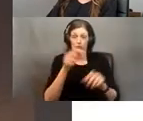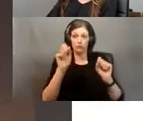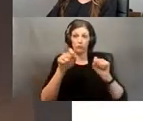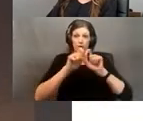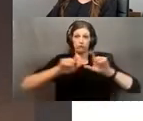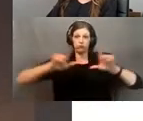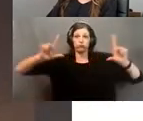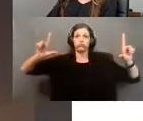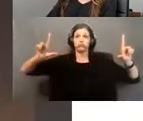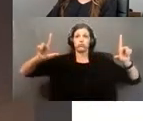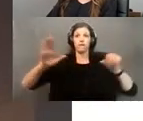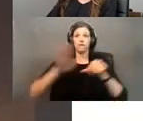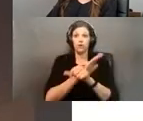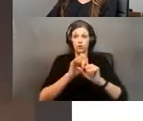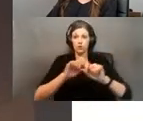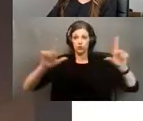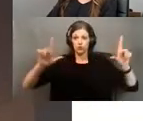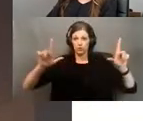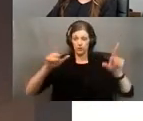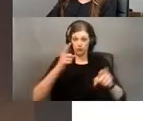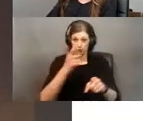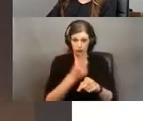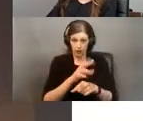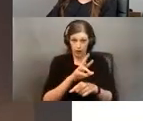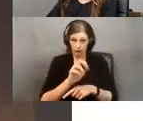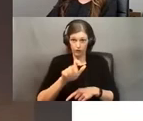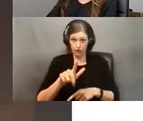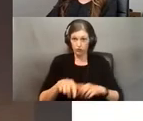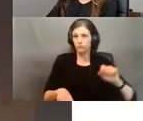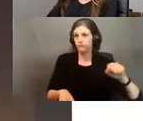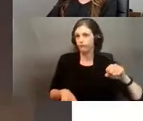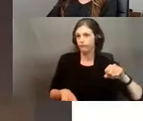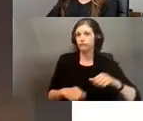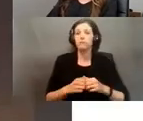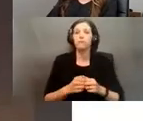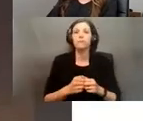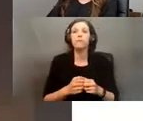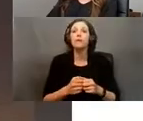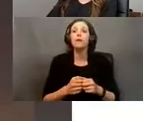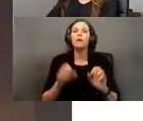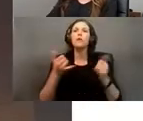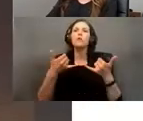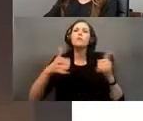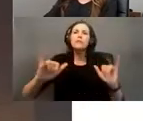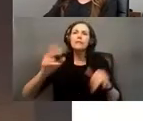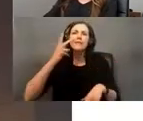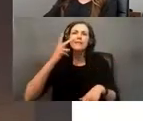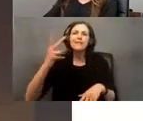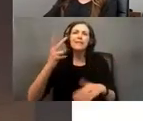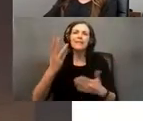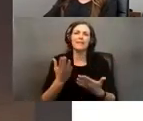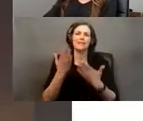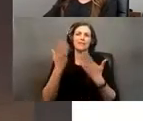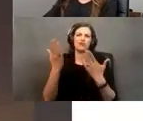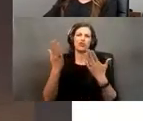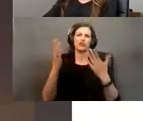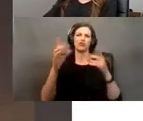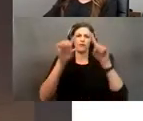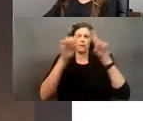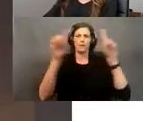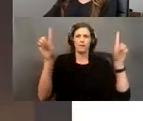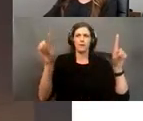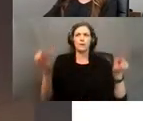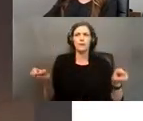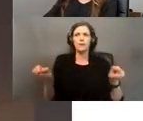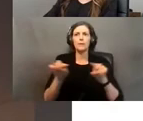screen. Right, Rachel? that right? It can be open to full screen. With, you'll still see the suggestion of that perimeter of this being